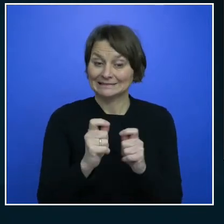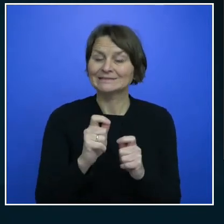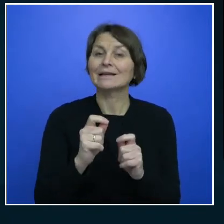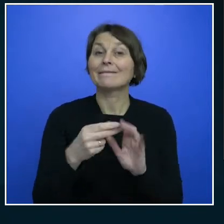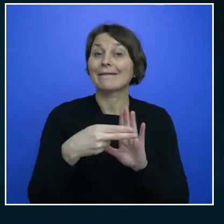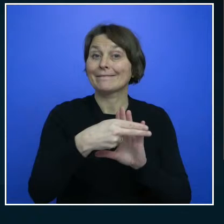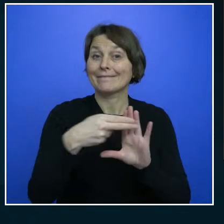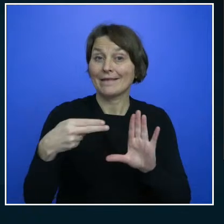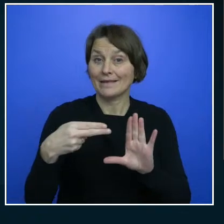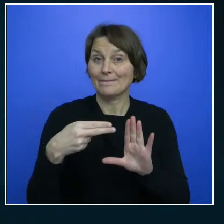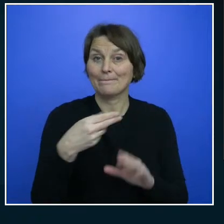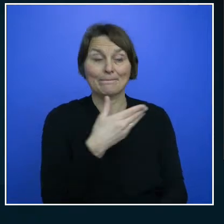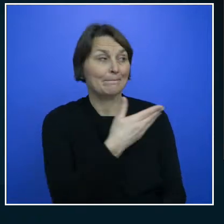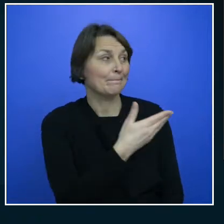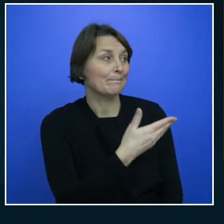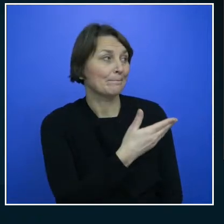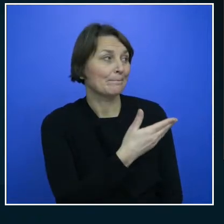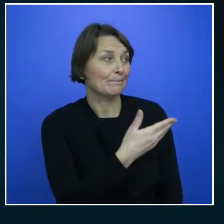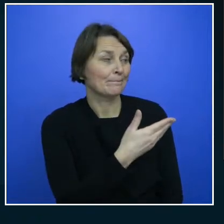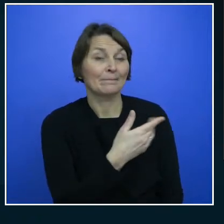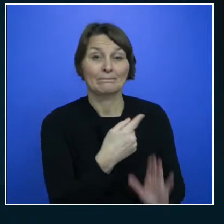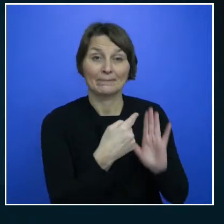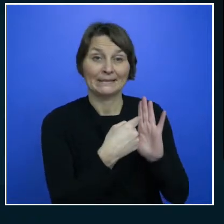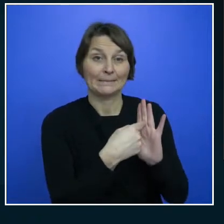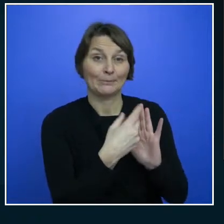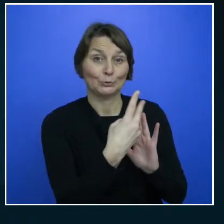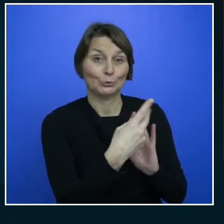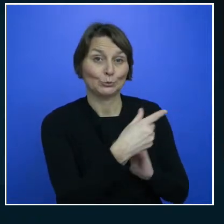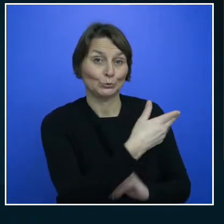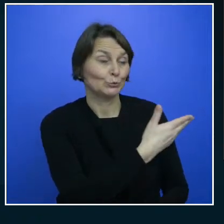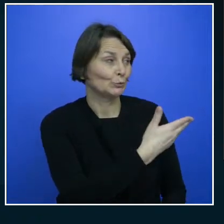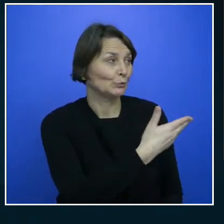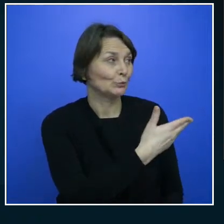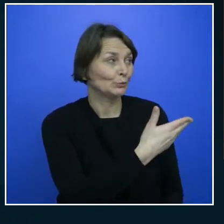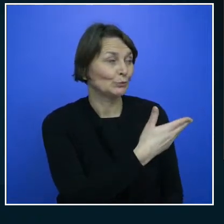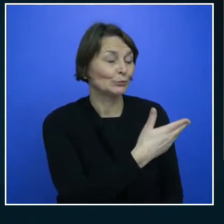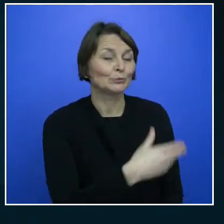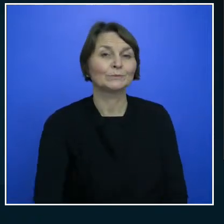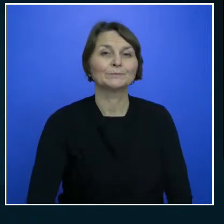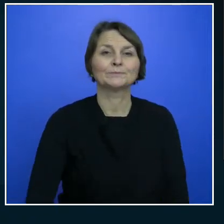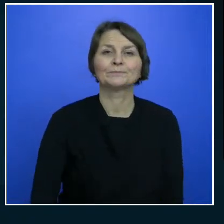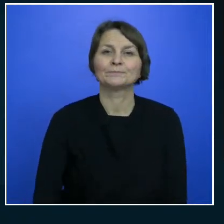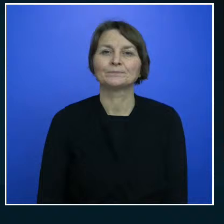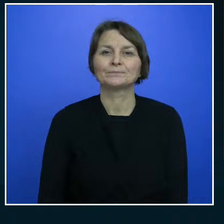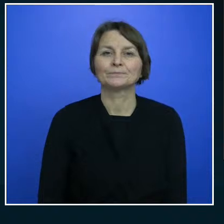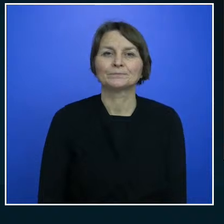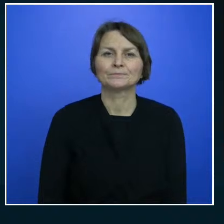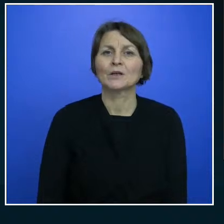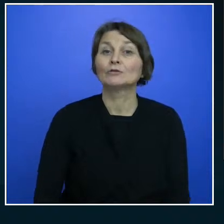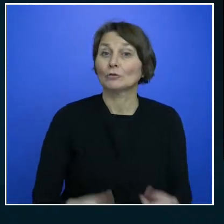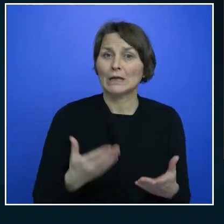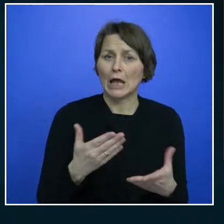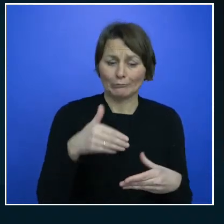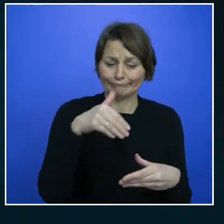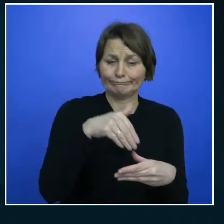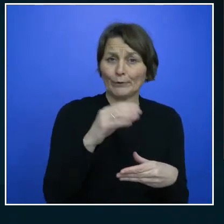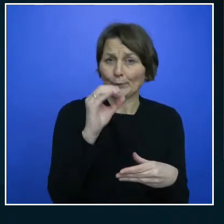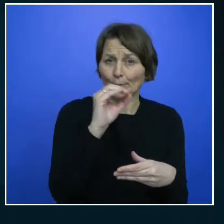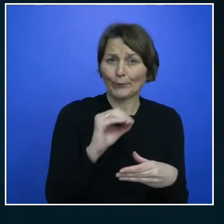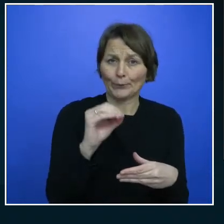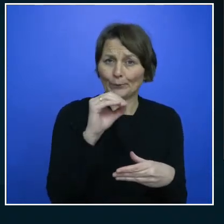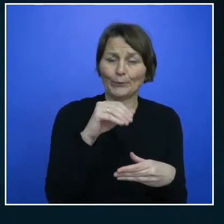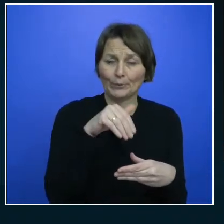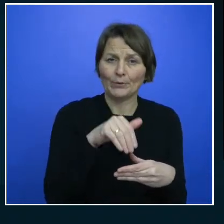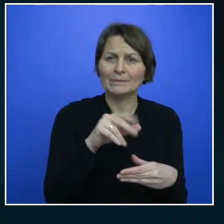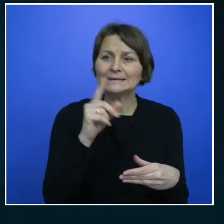So in this case, it's going to be example2. And it's then going to transpile it obviously in a second because it doesn't contain any content. But if you take a look at the JSON that